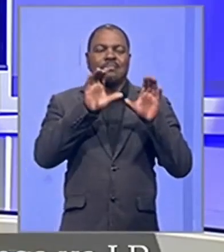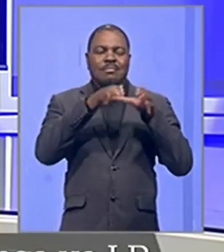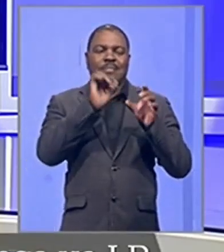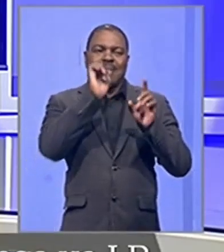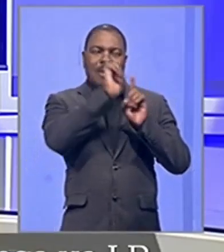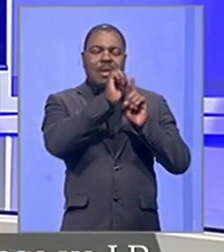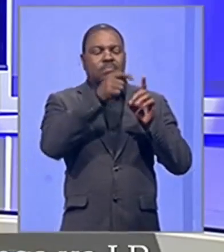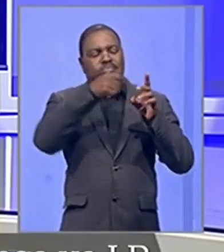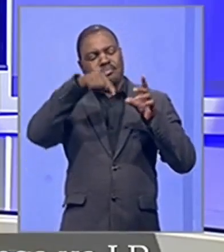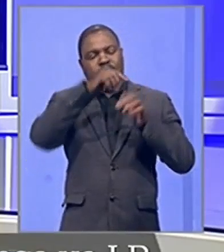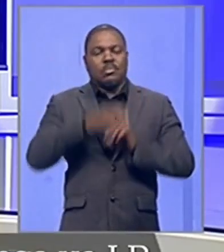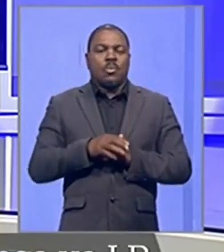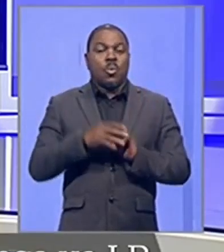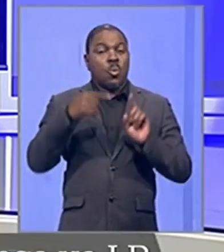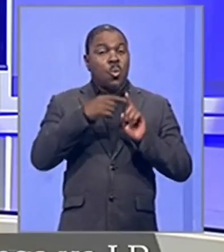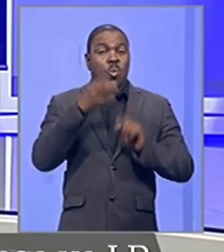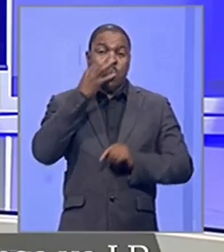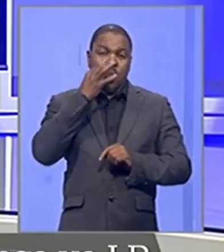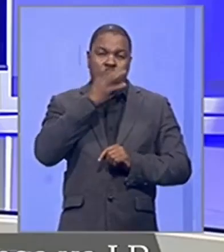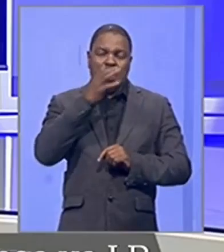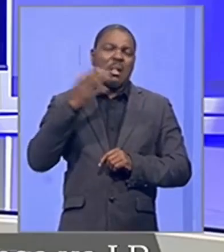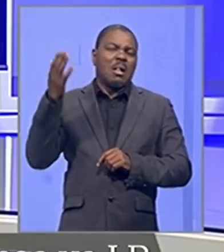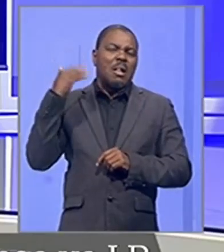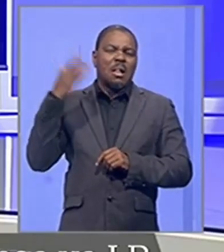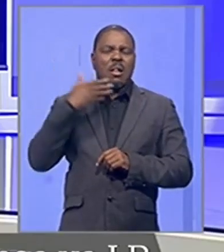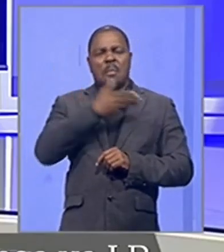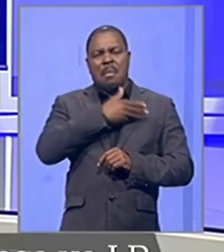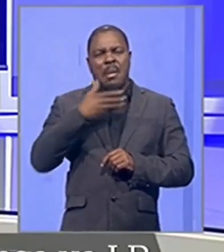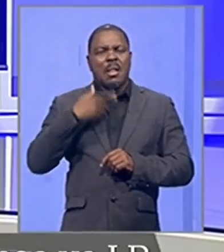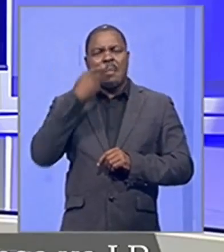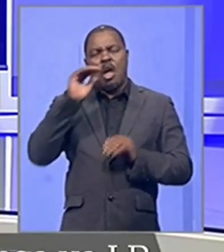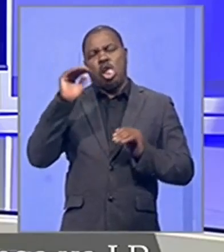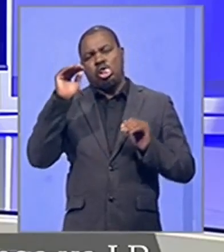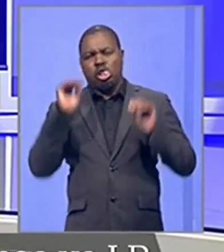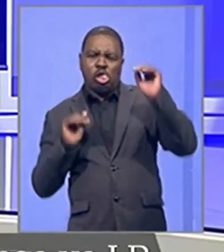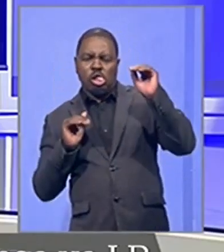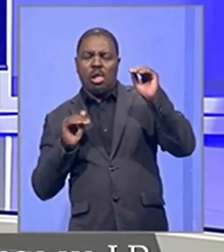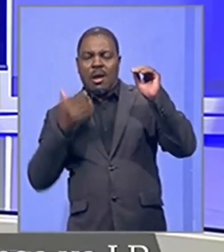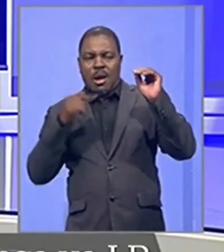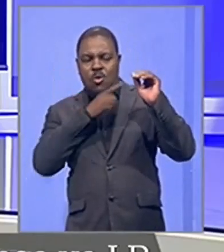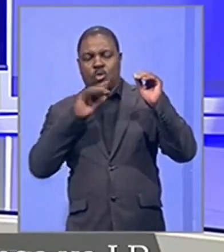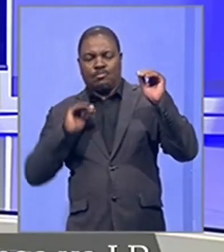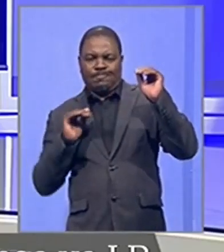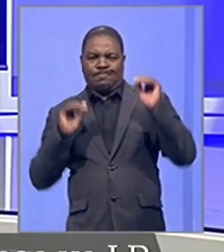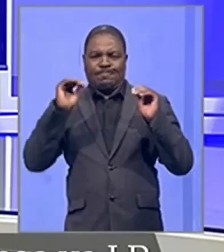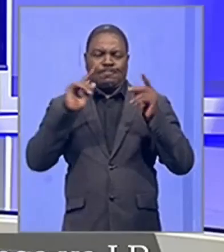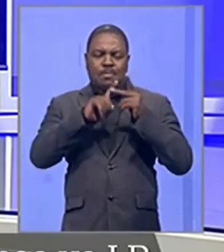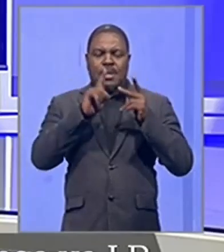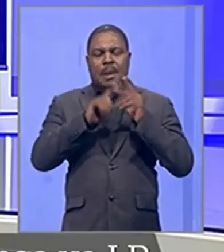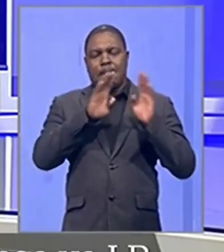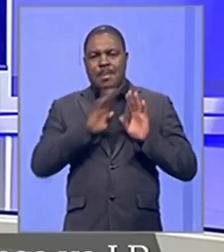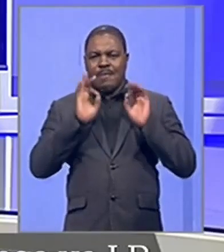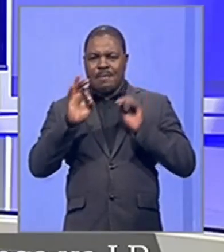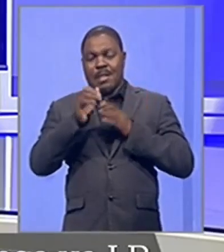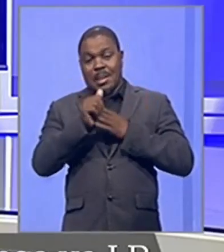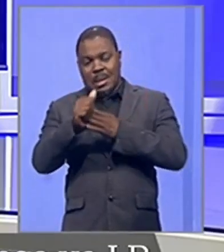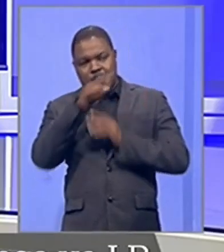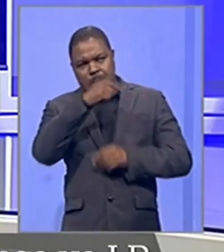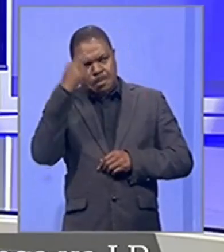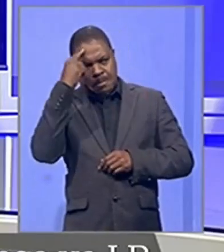lekgotlaphethiši. Ramathuba o re go se lekalekane ga bong le boetapele bja boitshwaro bjo bo botse bo